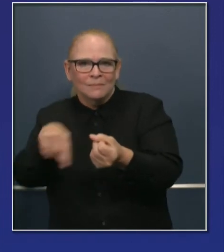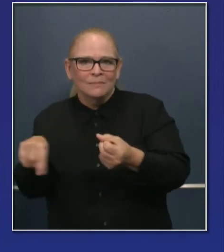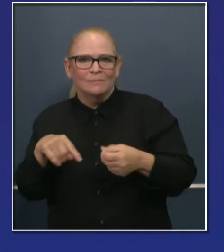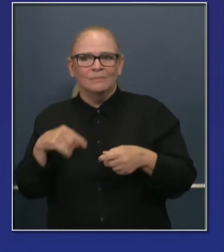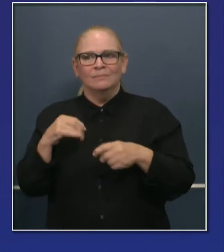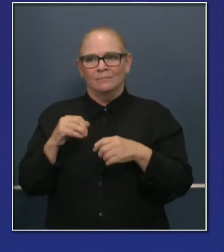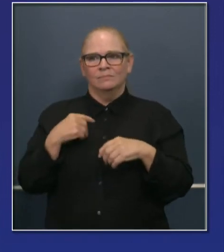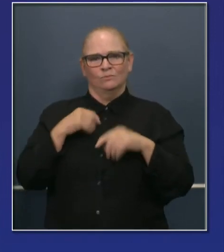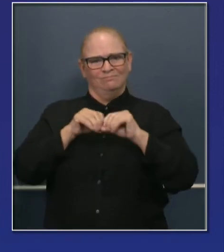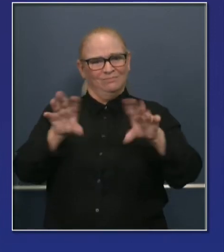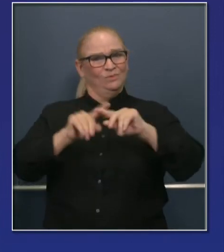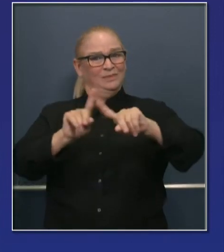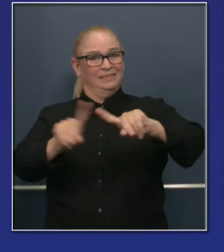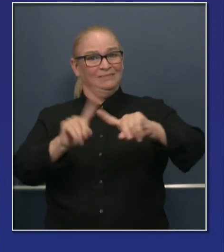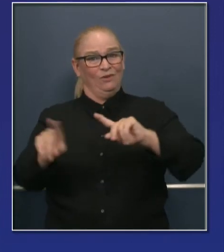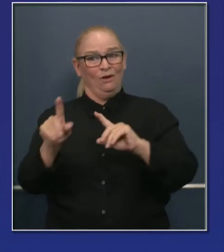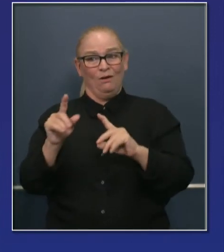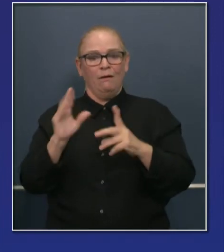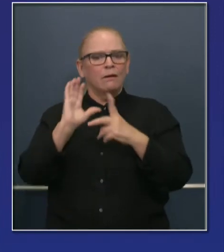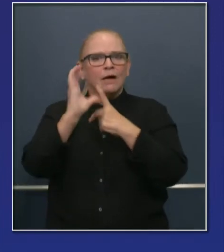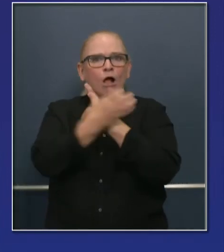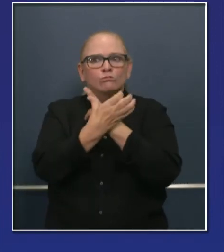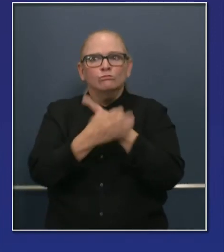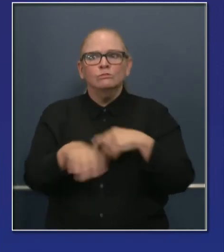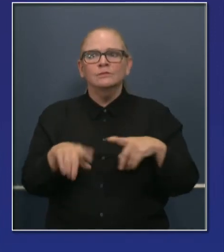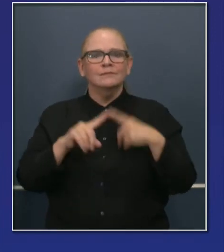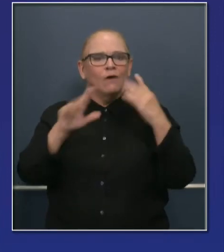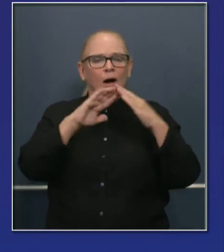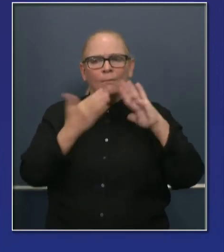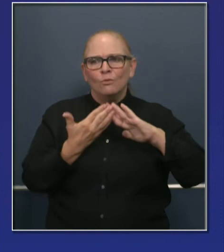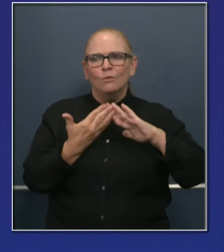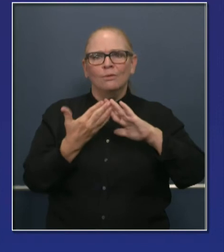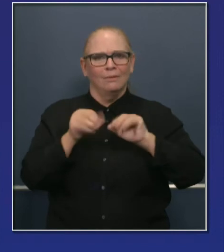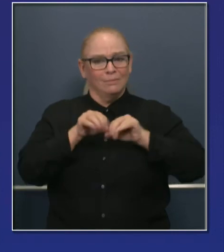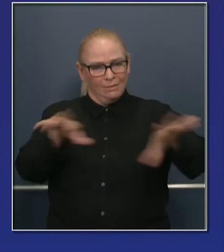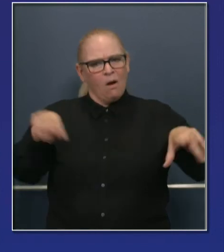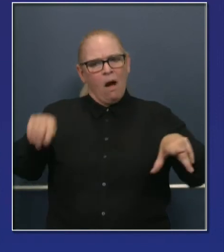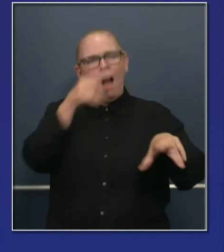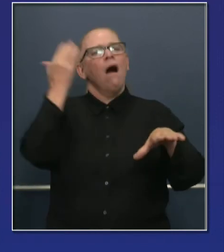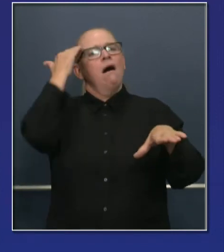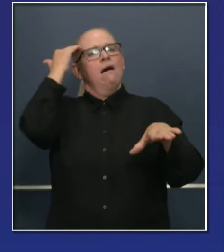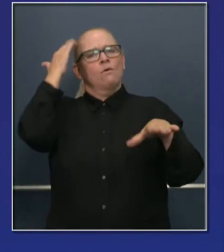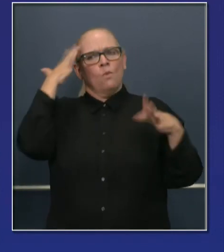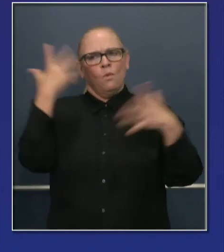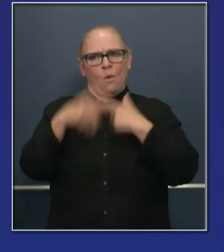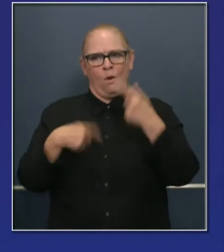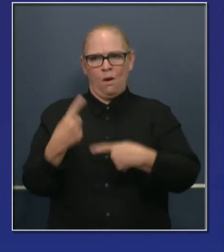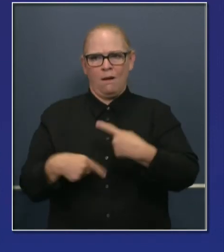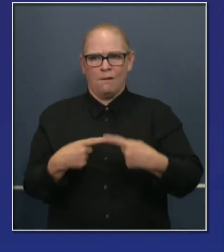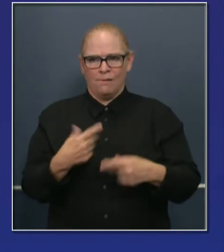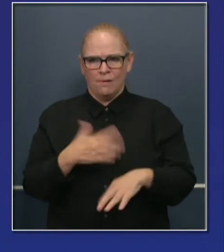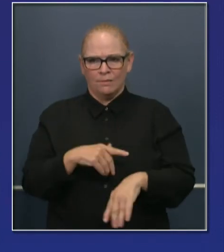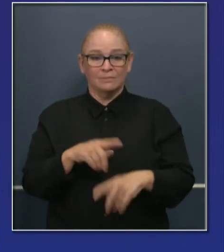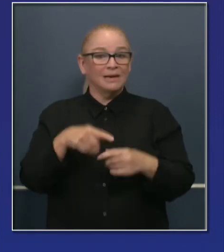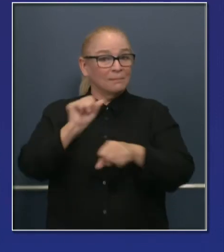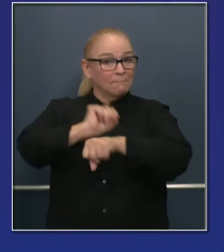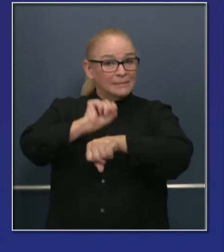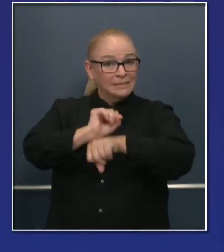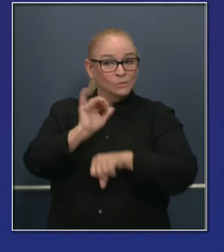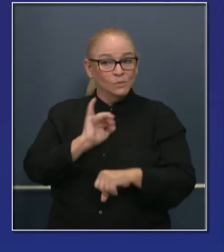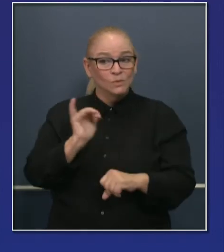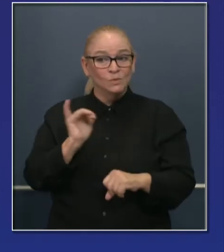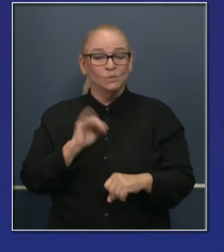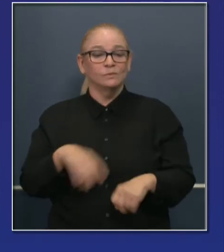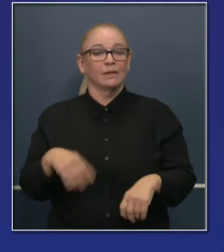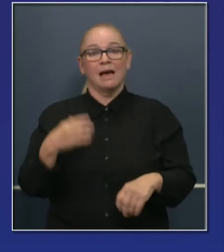that were delivered to individuals as well as businesses and more broadly the community at large, in